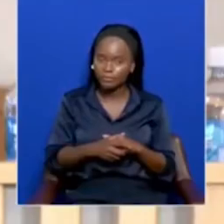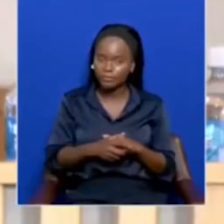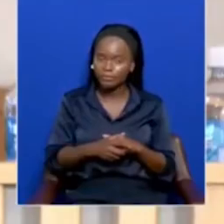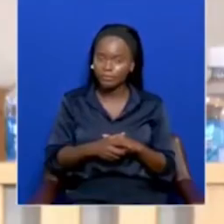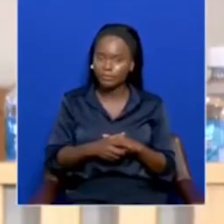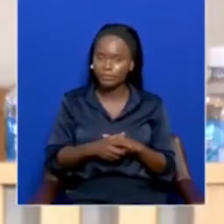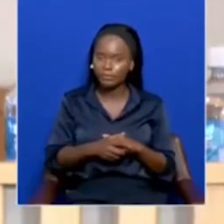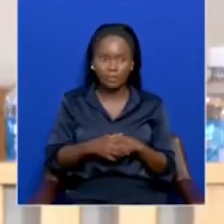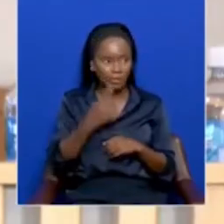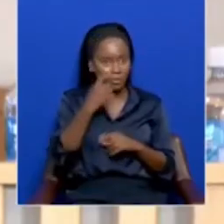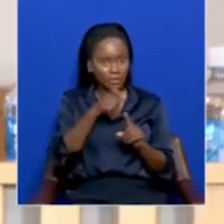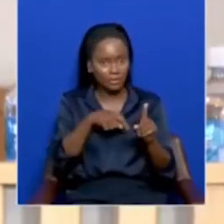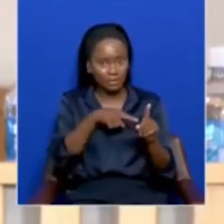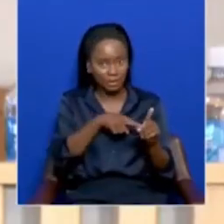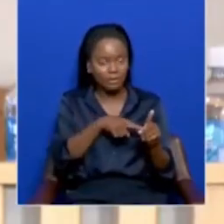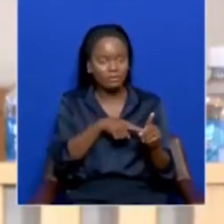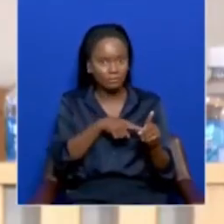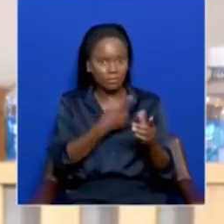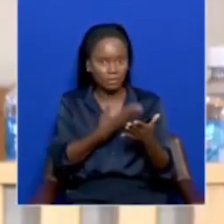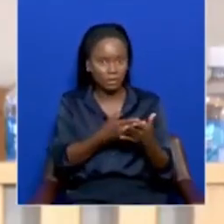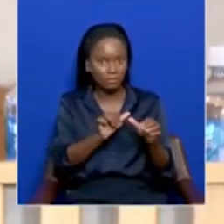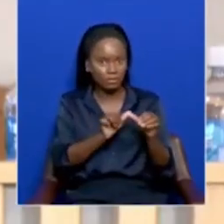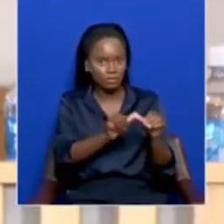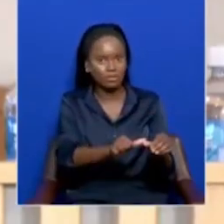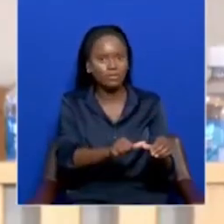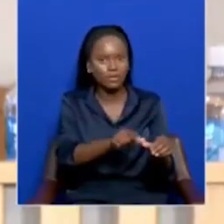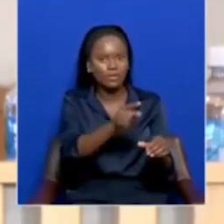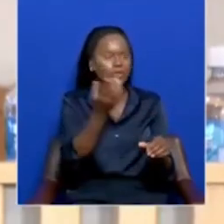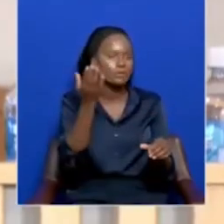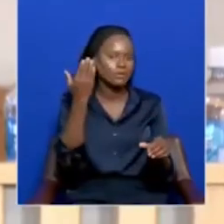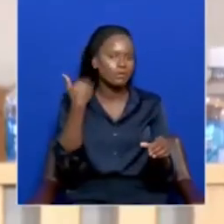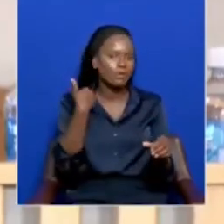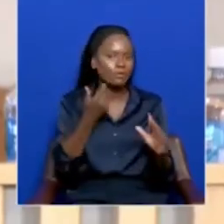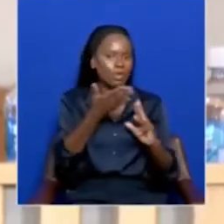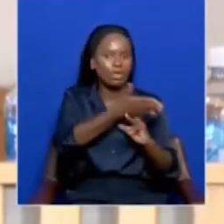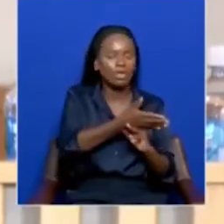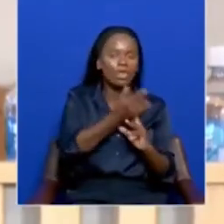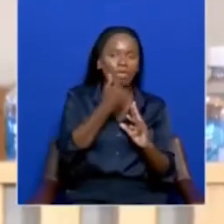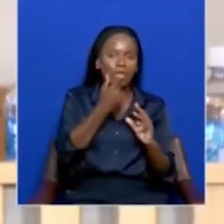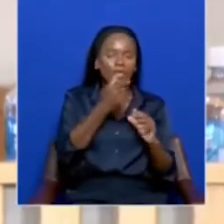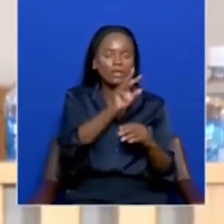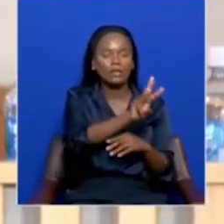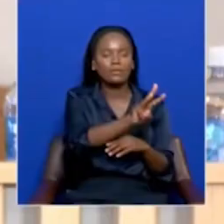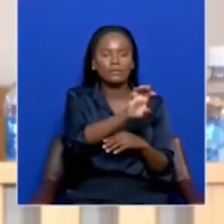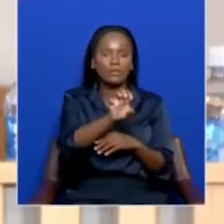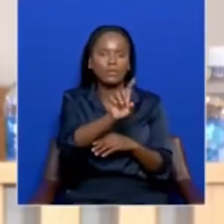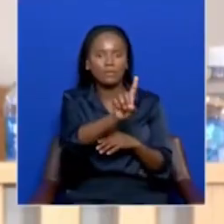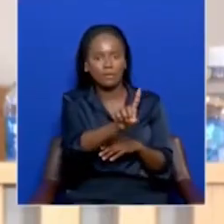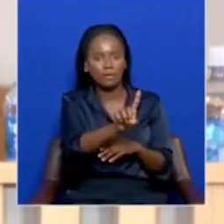Annex WE1, page 1 of thereof. And we had just dealt with